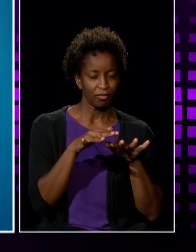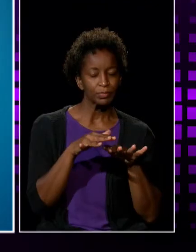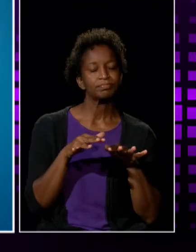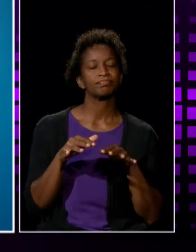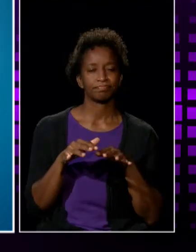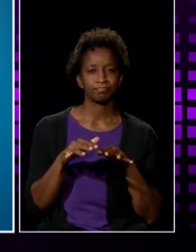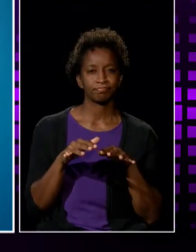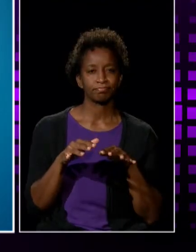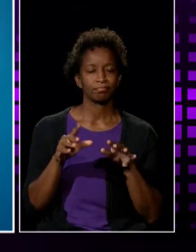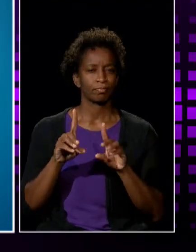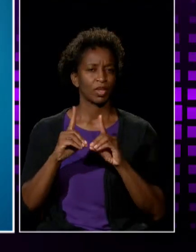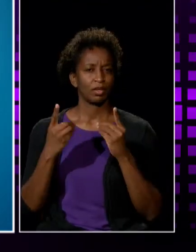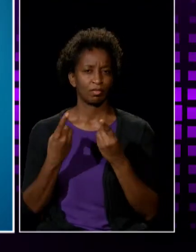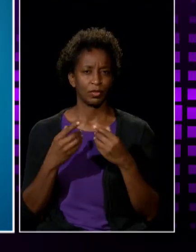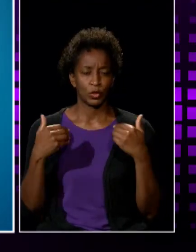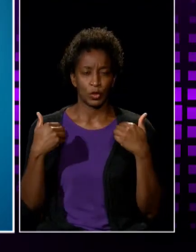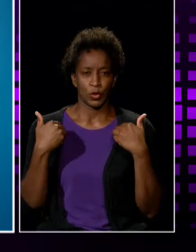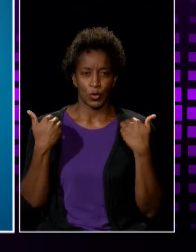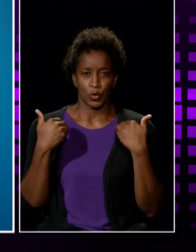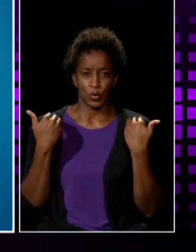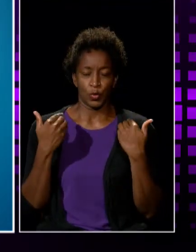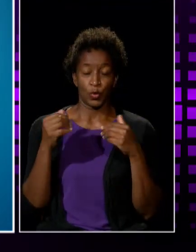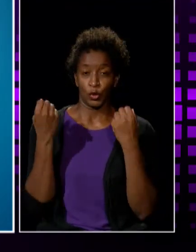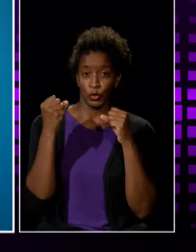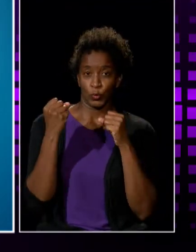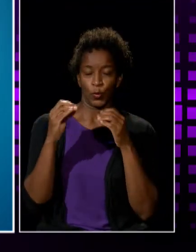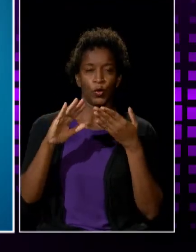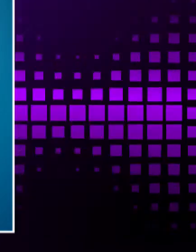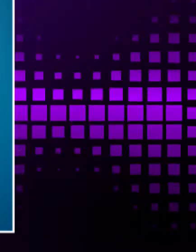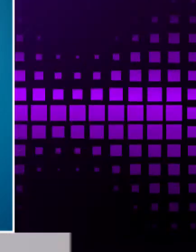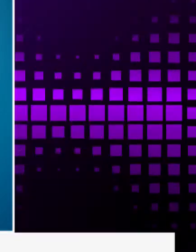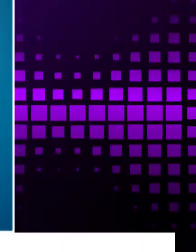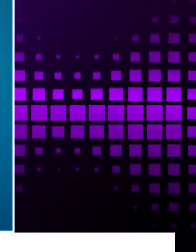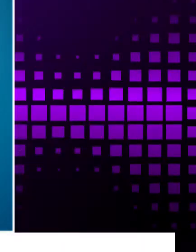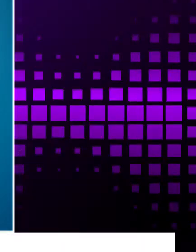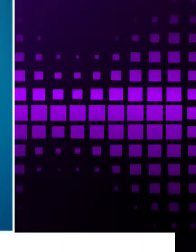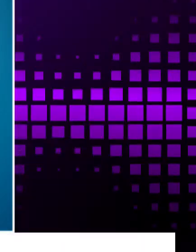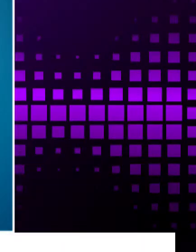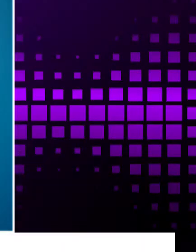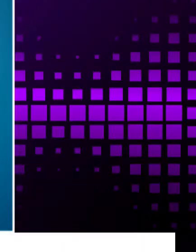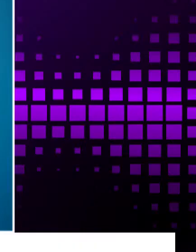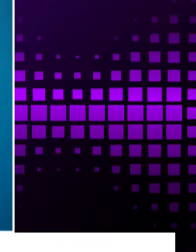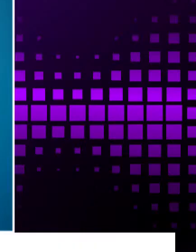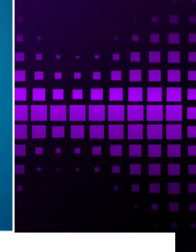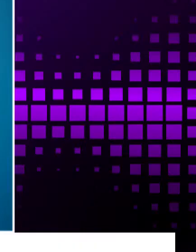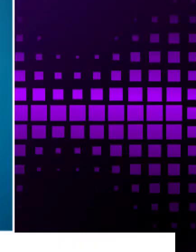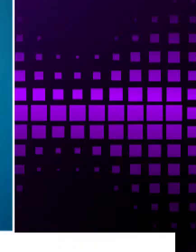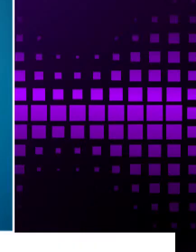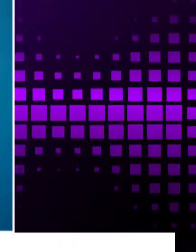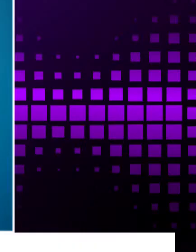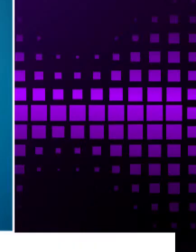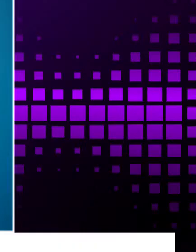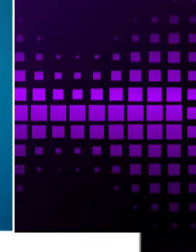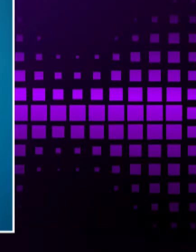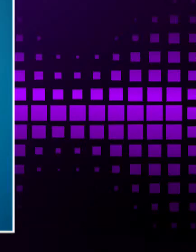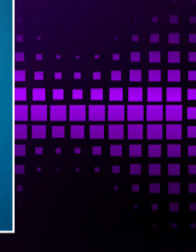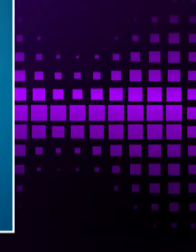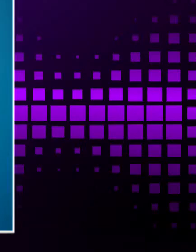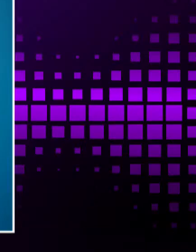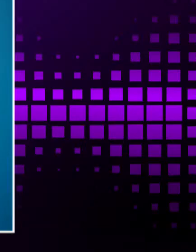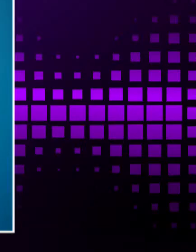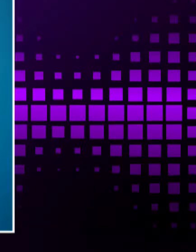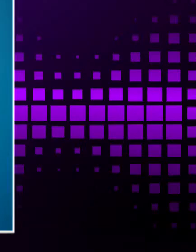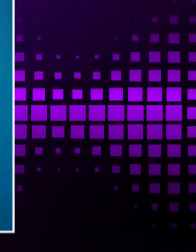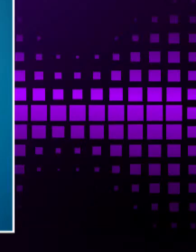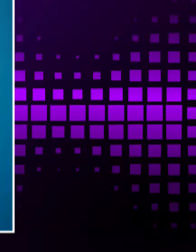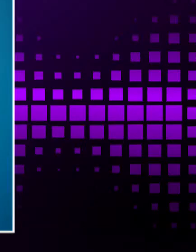and Community Empowerment. The first thing we want to do this afternoon is congratulate our last week's winner, whose name is Shadia